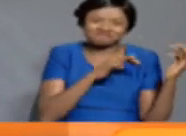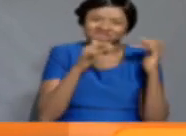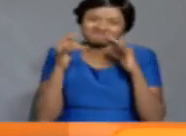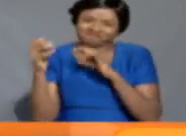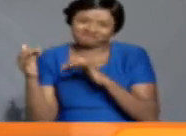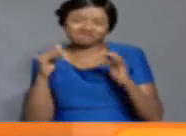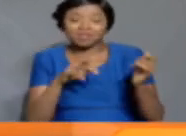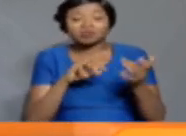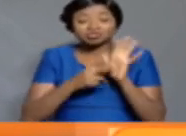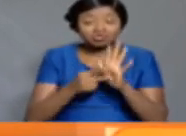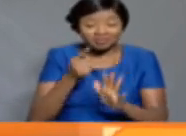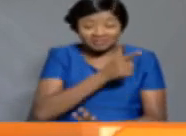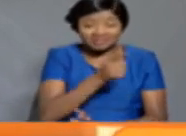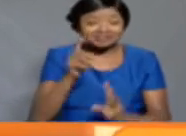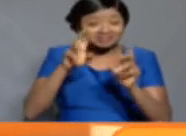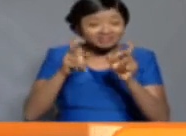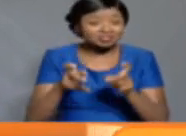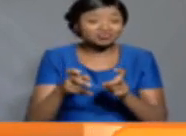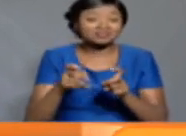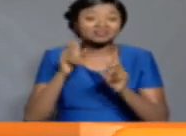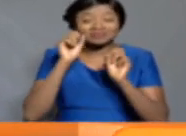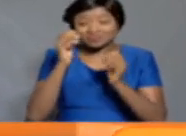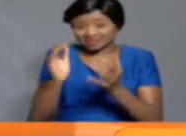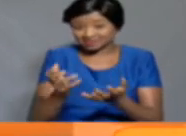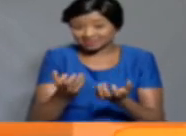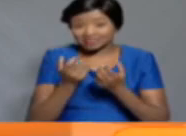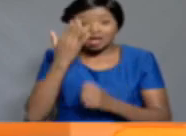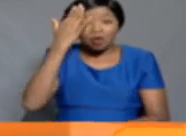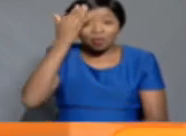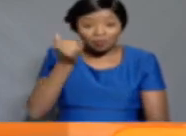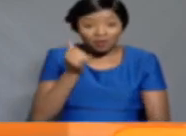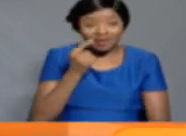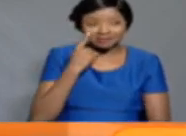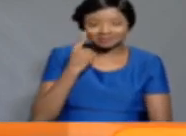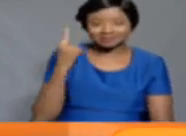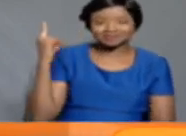issues will be needed for yet another one, because Jamila is tonight upset.